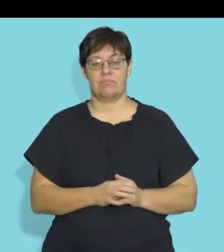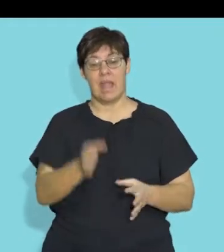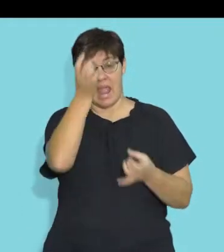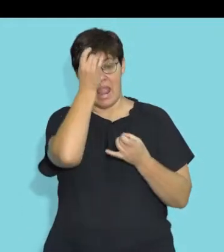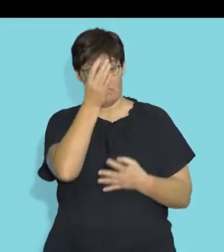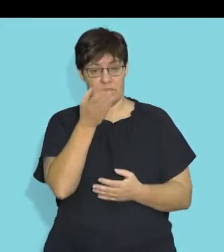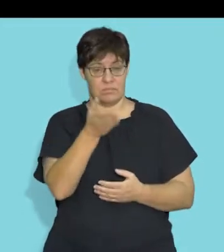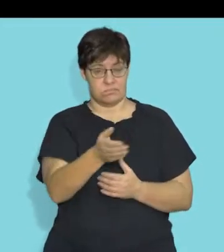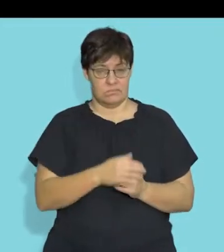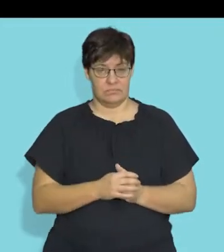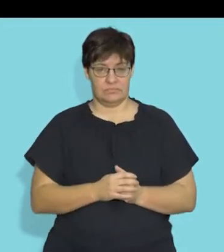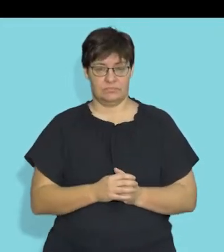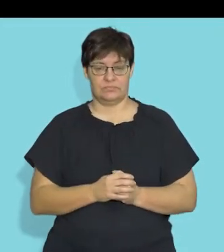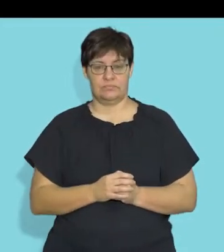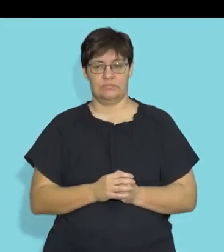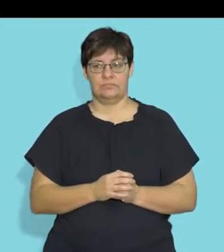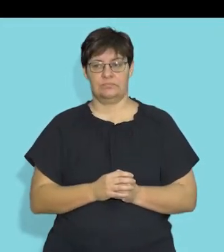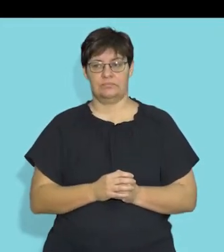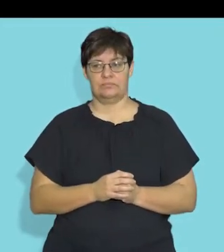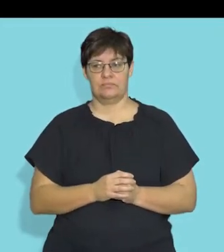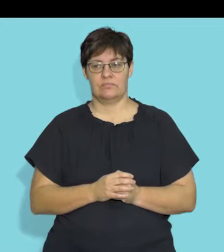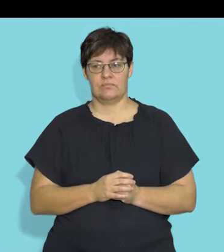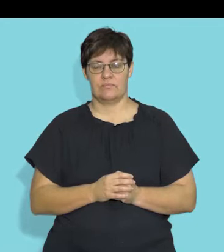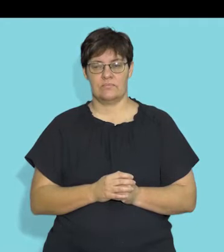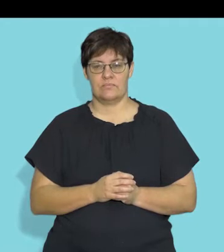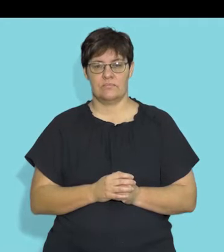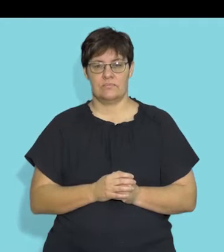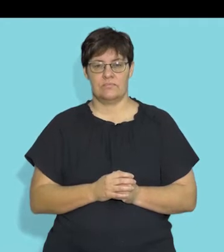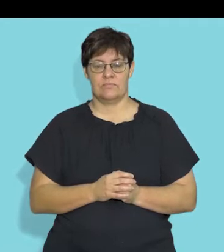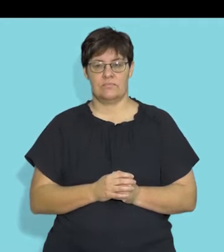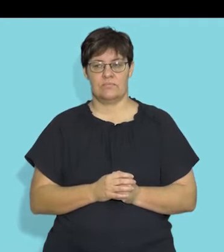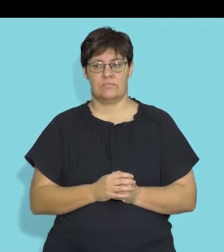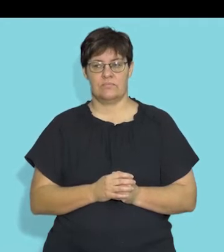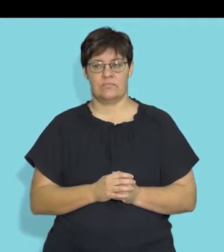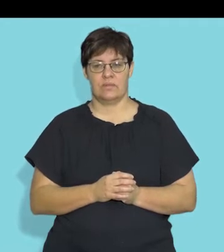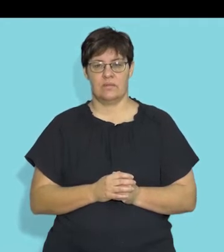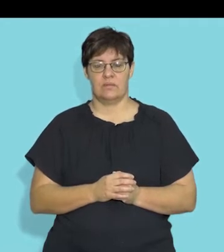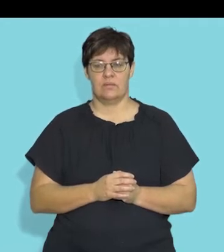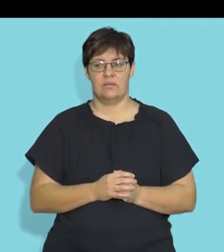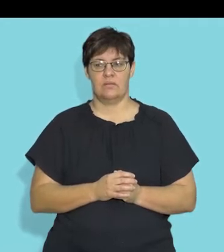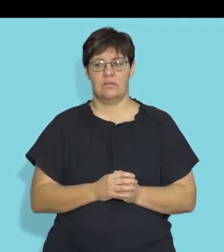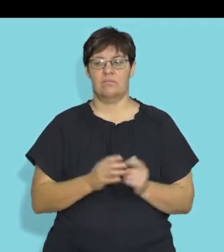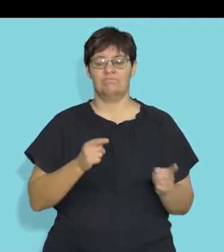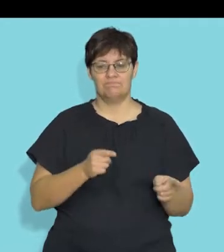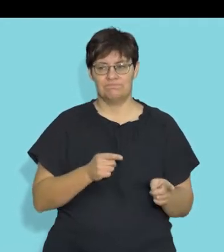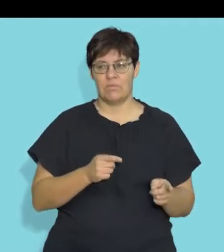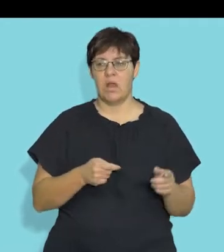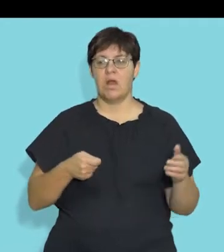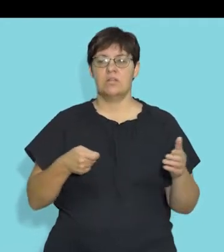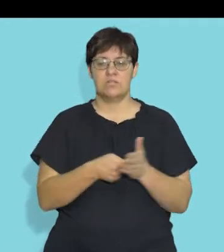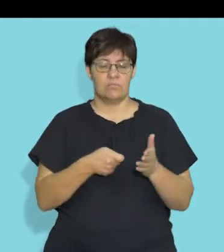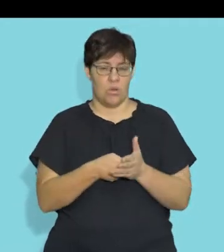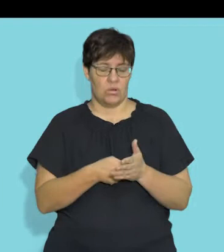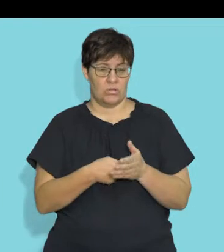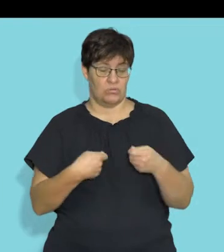Now we have information with, or we are given information with regards to Kaiser's sports